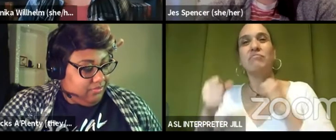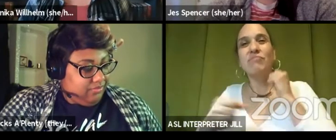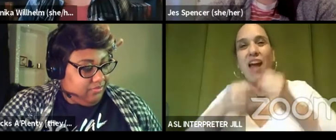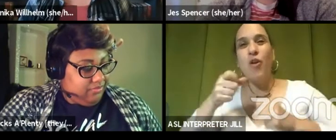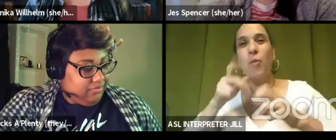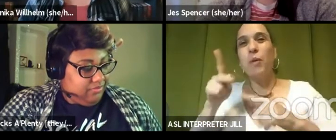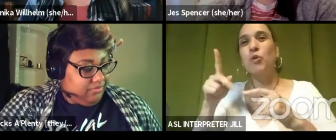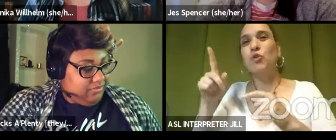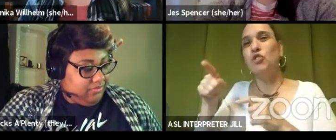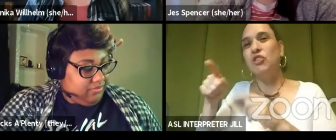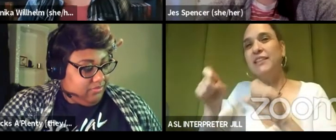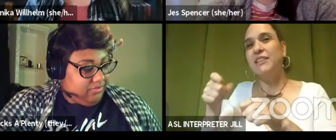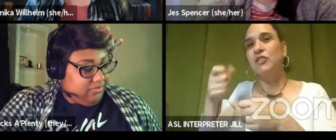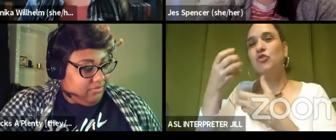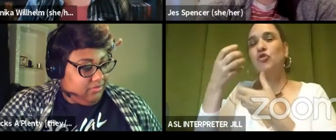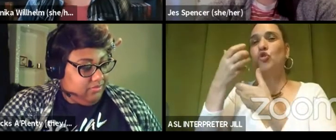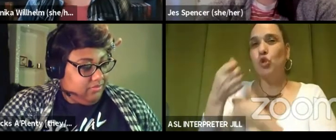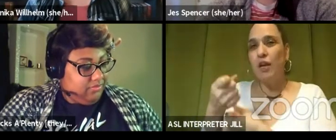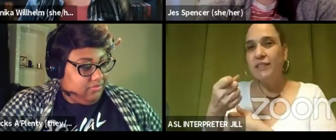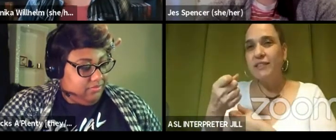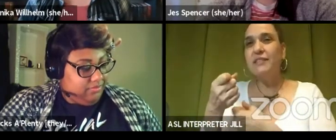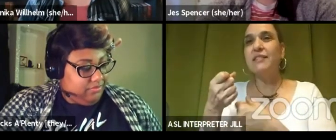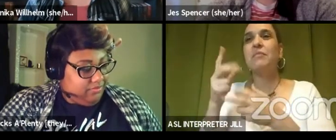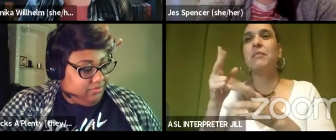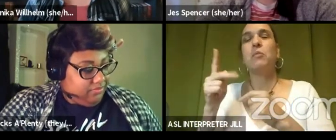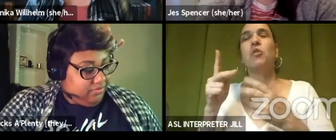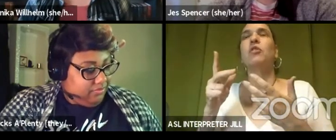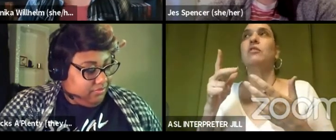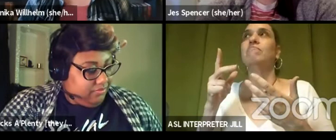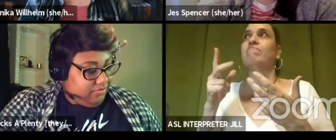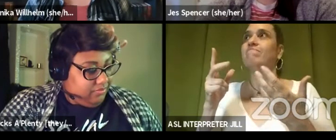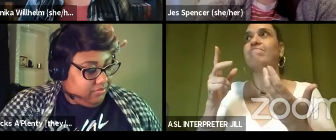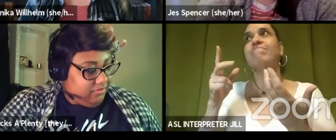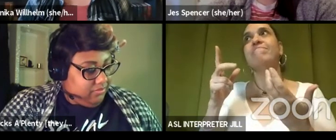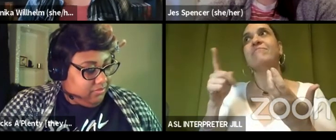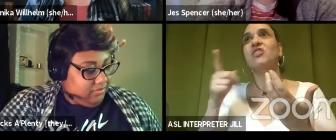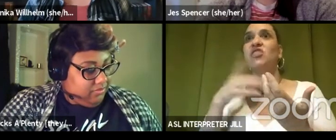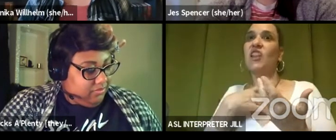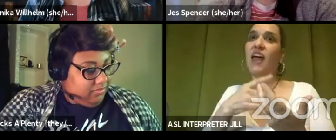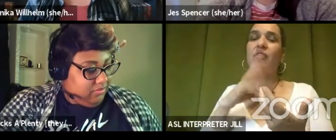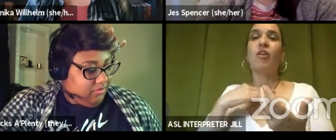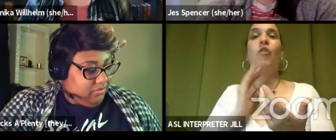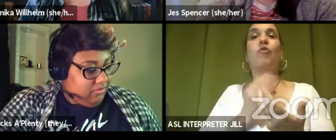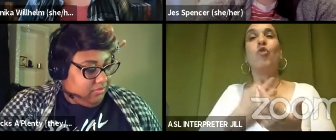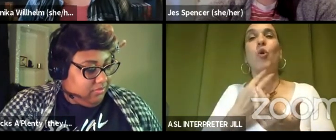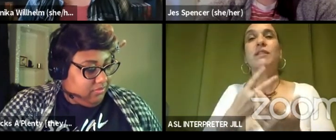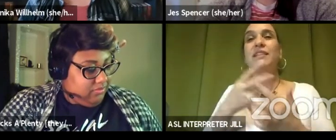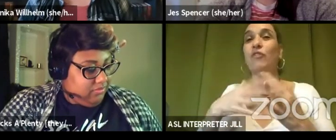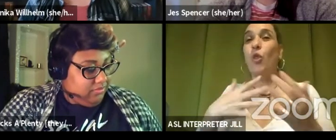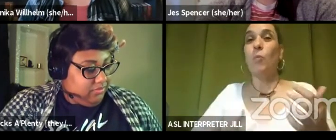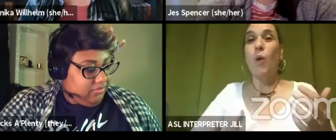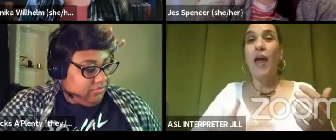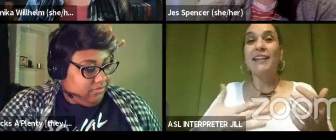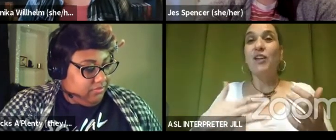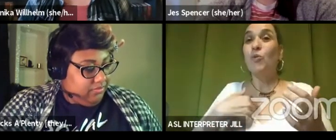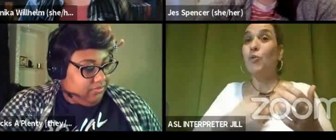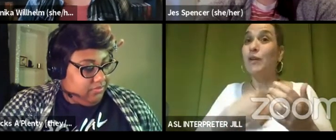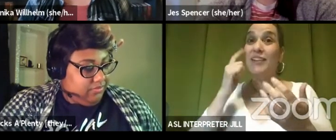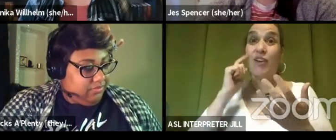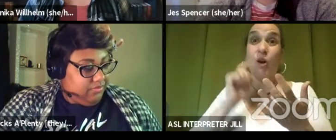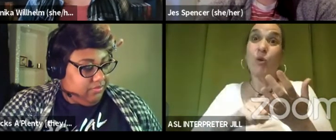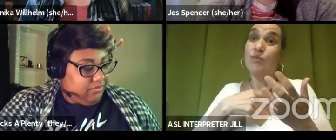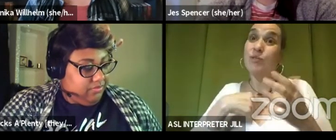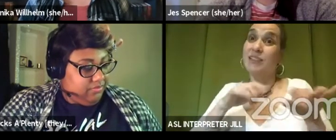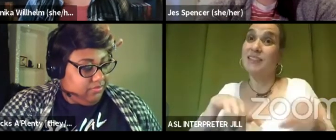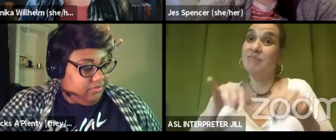so we started the group and we kind of realized all, you know, we're all going to sort of be in the same boat. So we